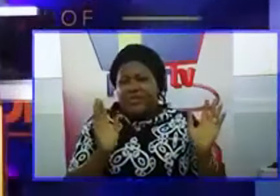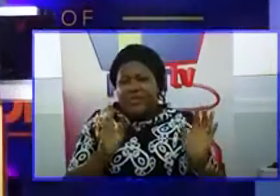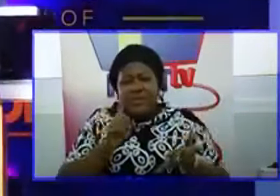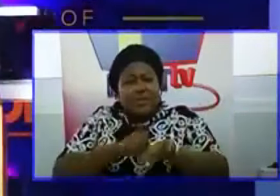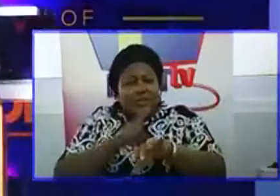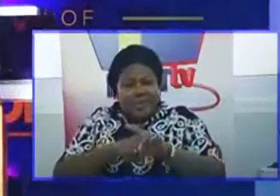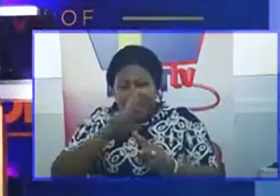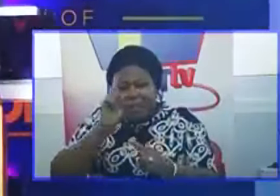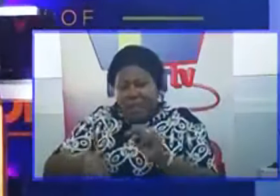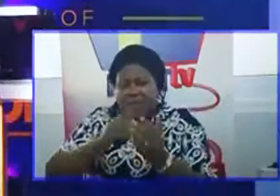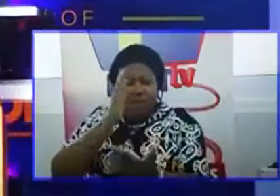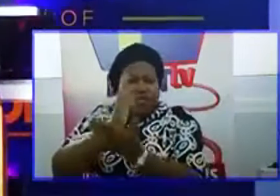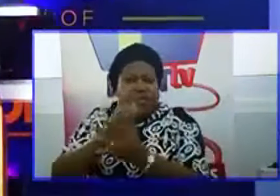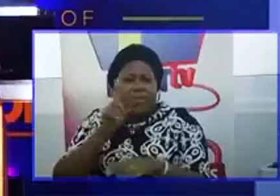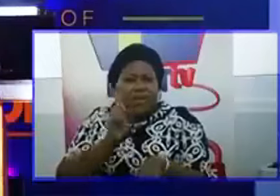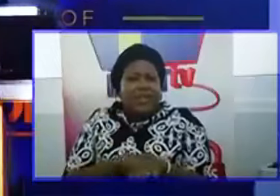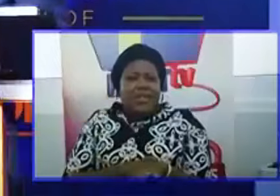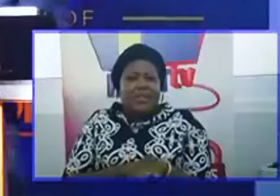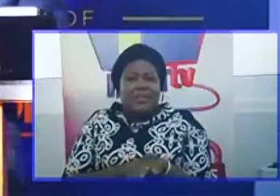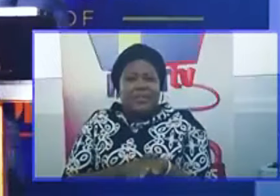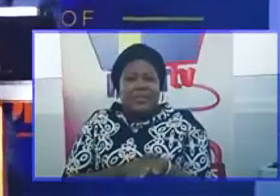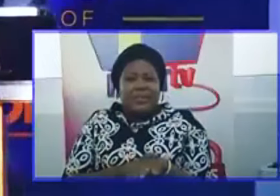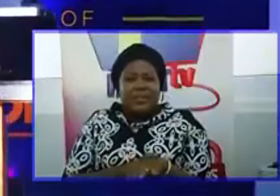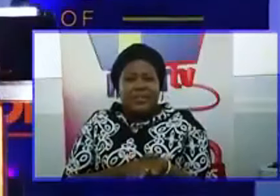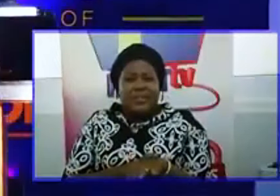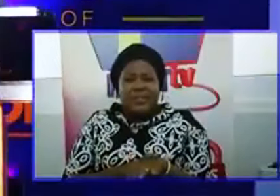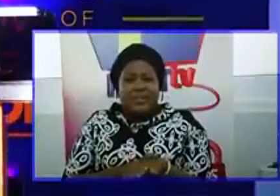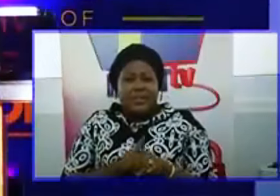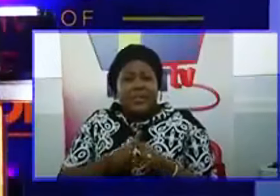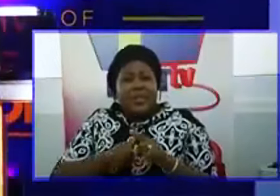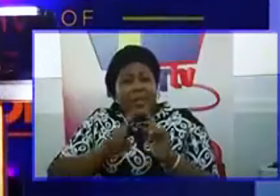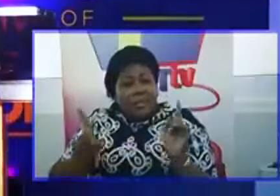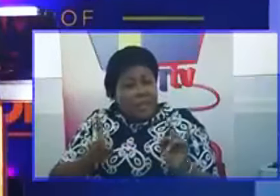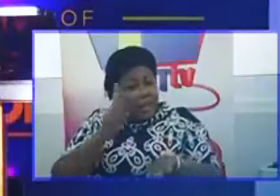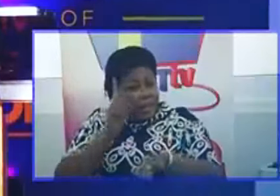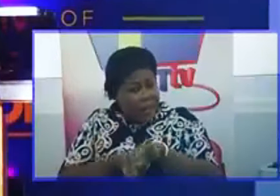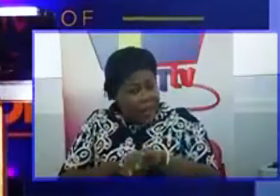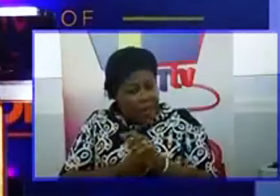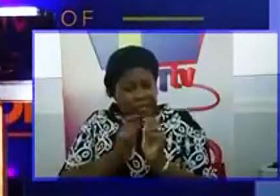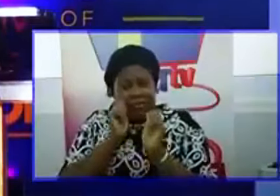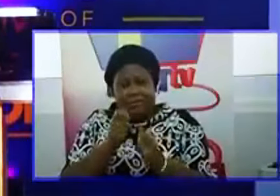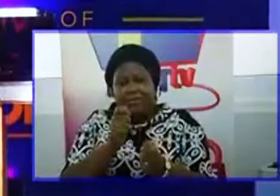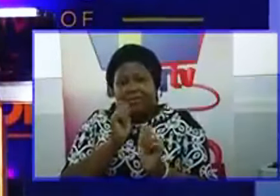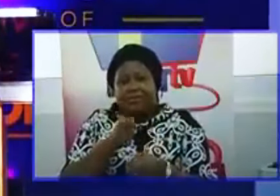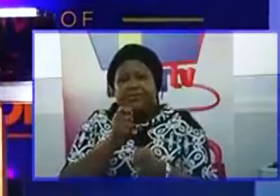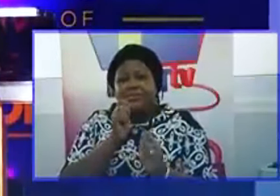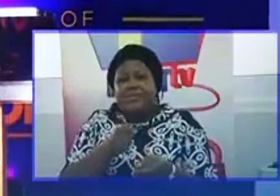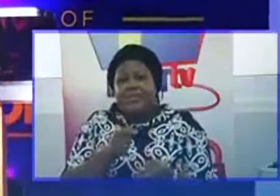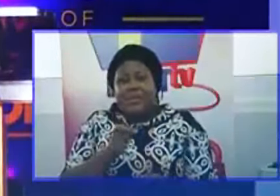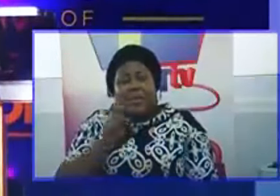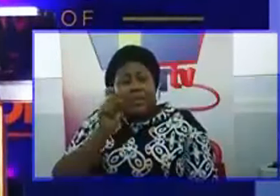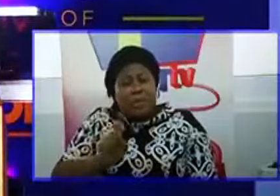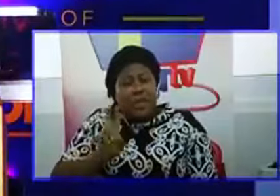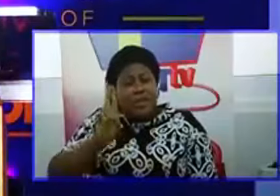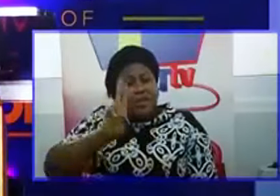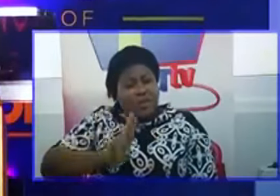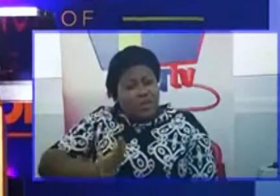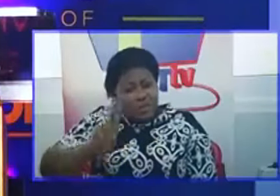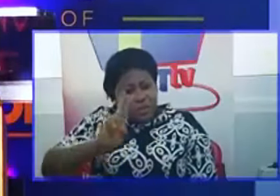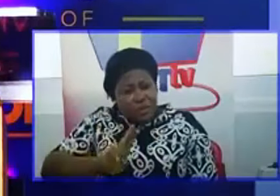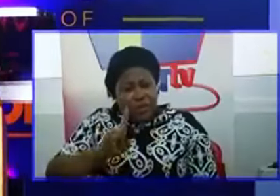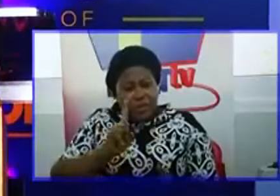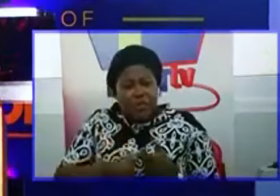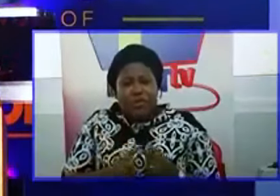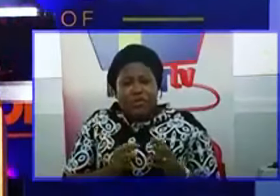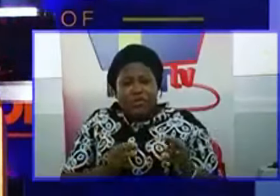uncompromising. But time is a gift. You have to use it to manage your